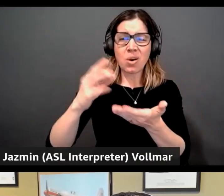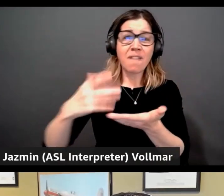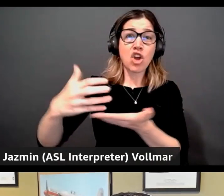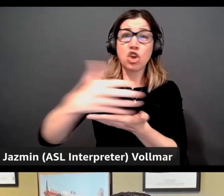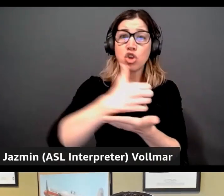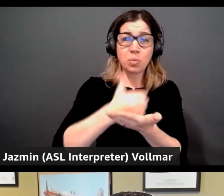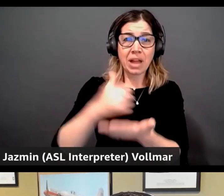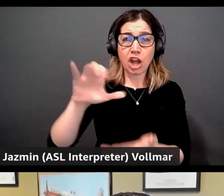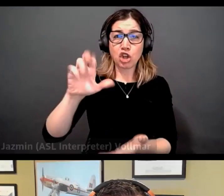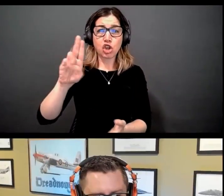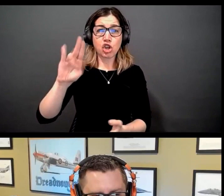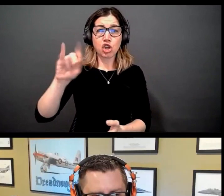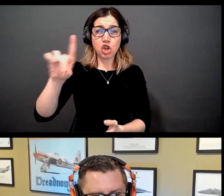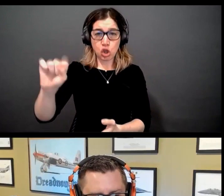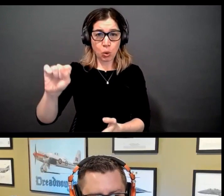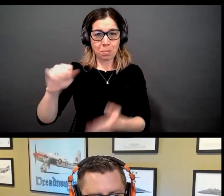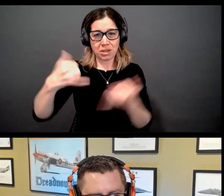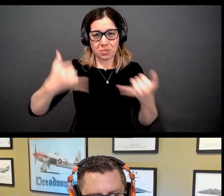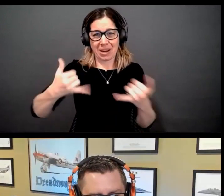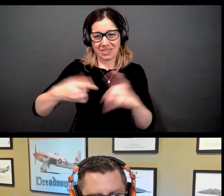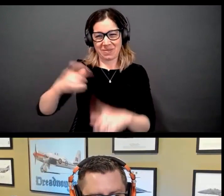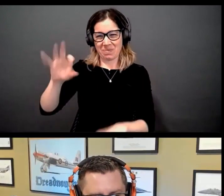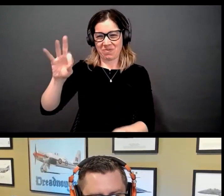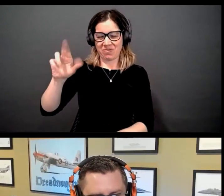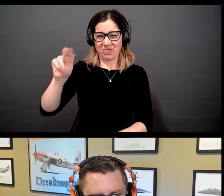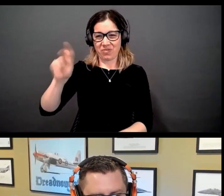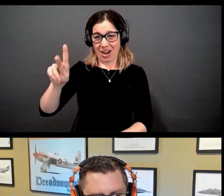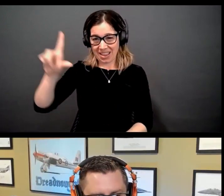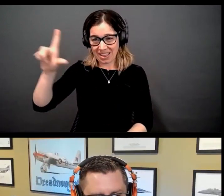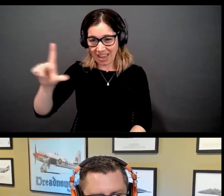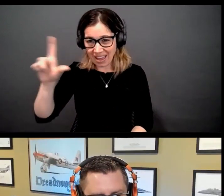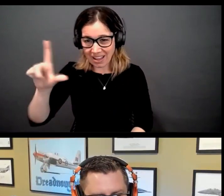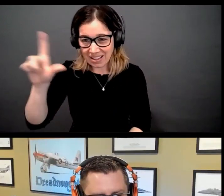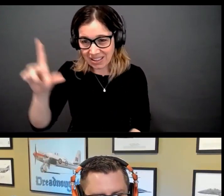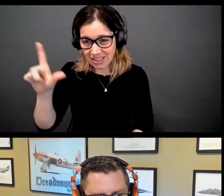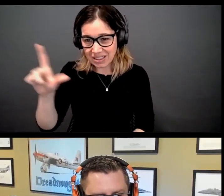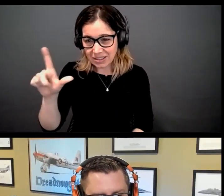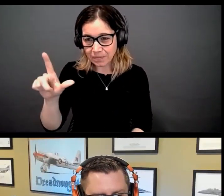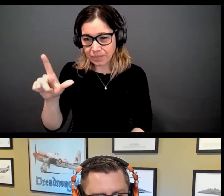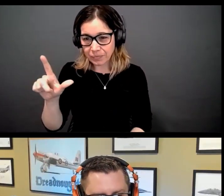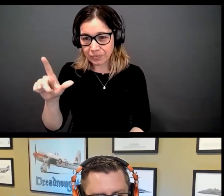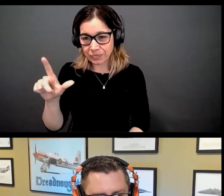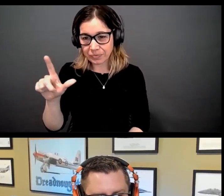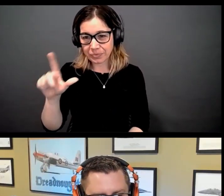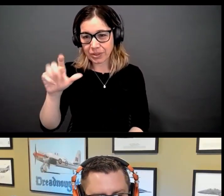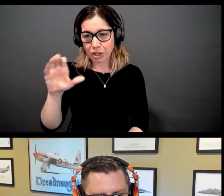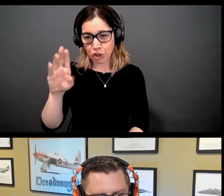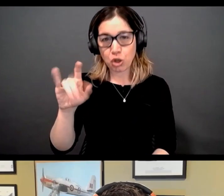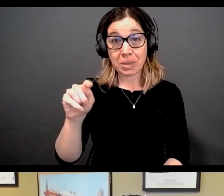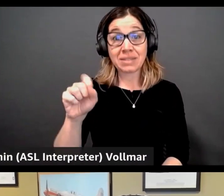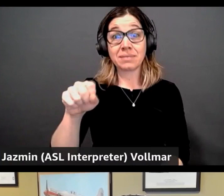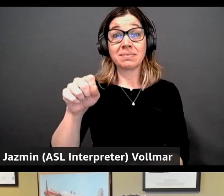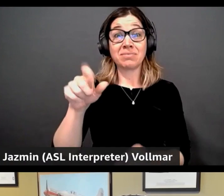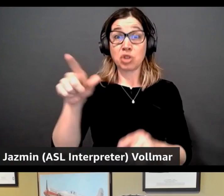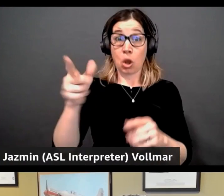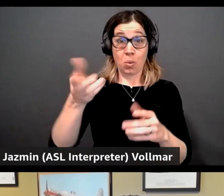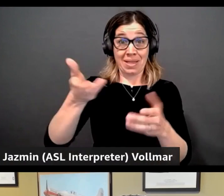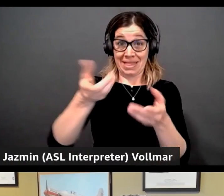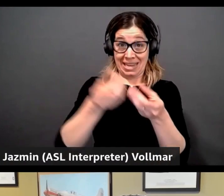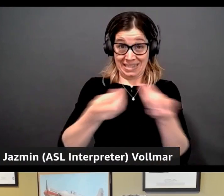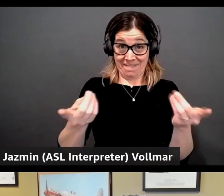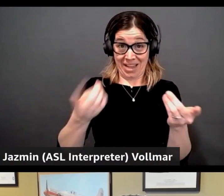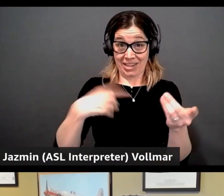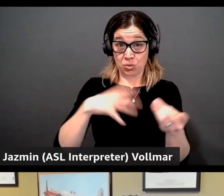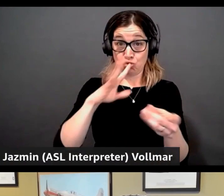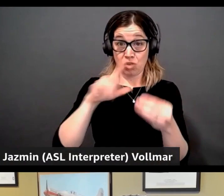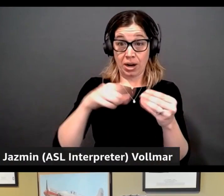at present, from Frank L, looks like. And so on the device we're actually going to be talking about today, it's 256, I